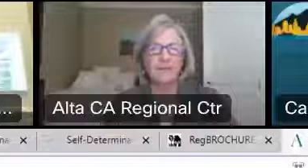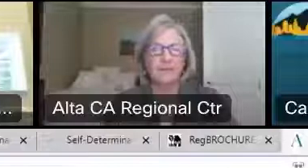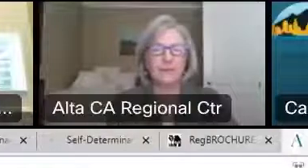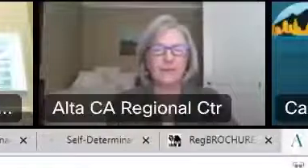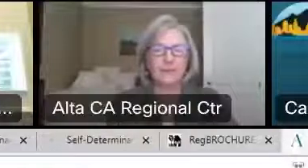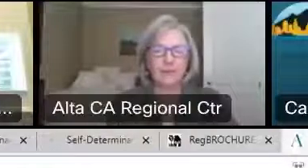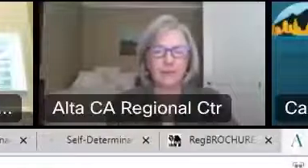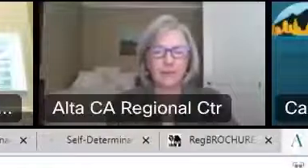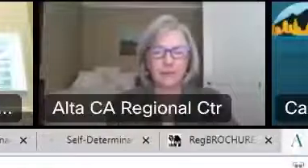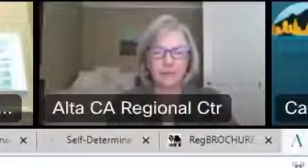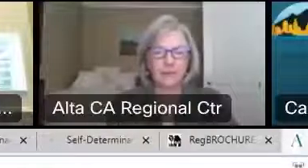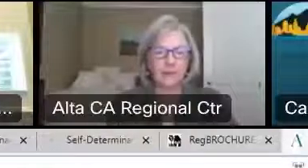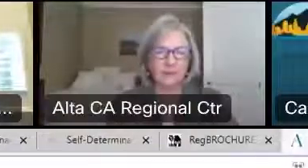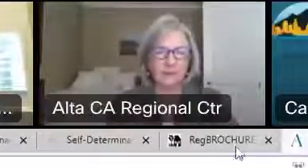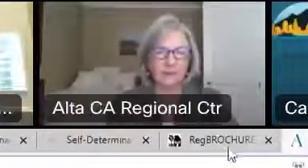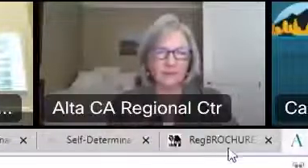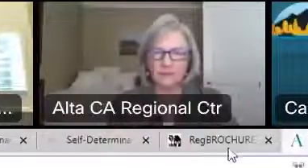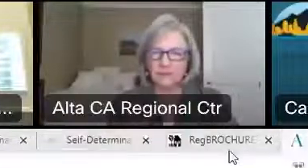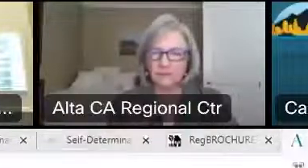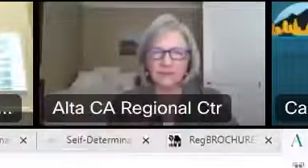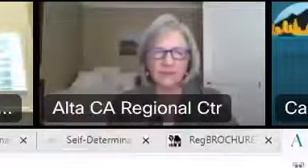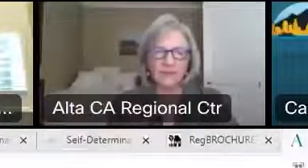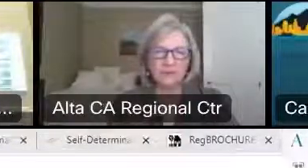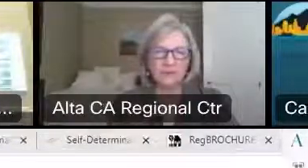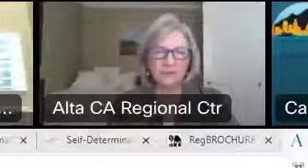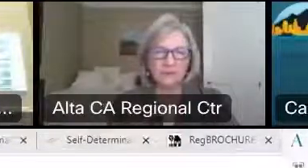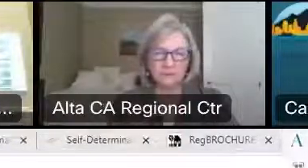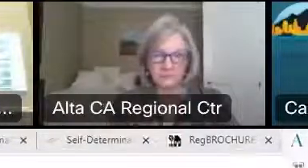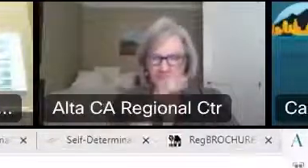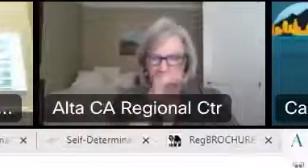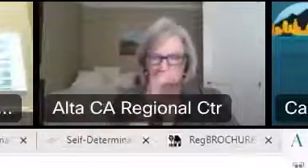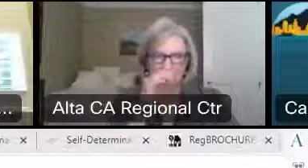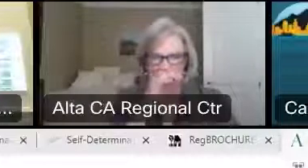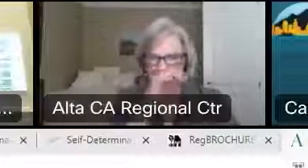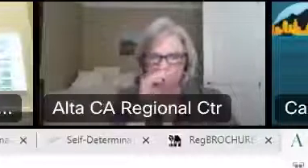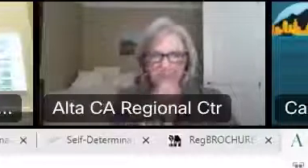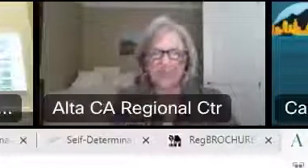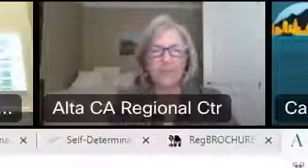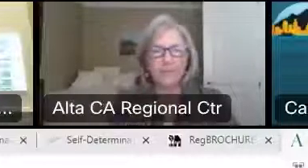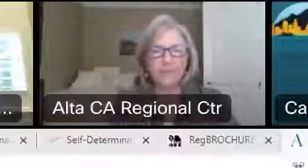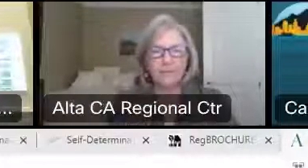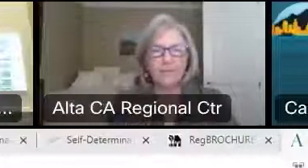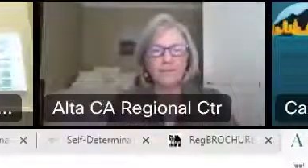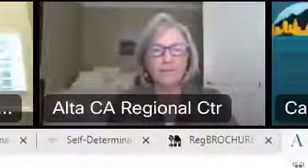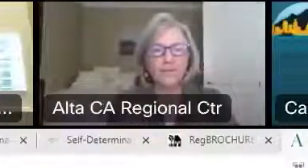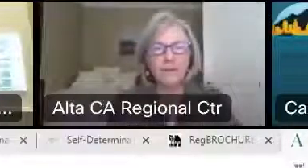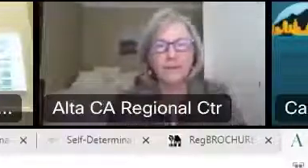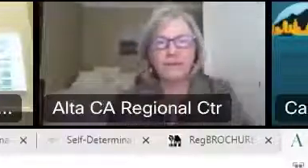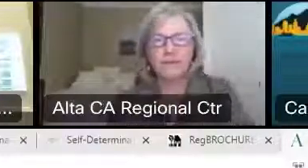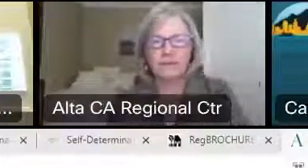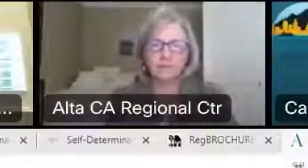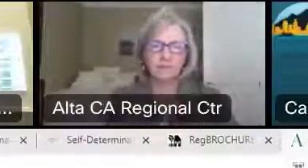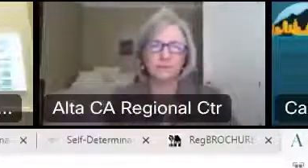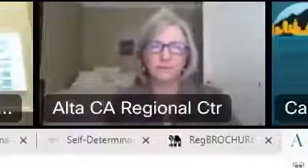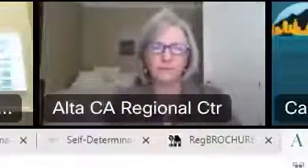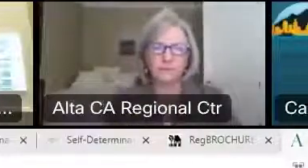Columbus organization. And I will drop that into the chat real quick as well for folks, so they can take a look at that at their leisure. As someone said